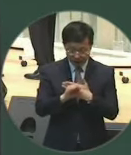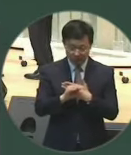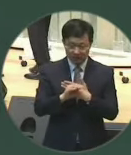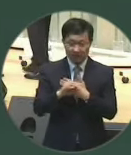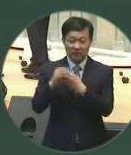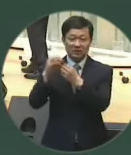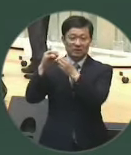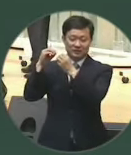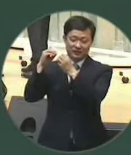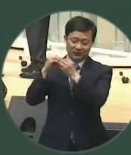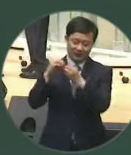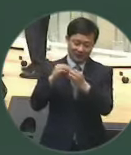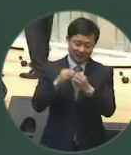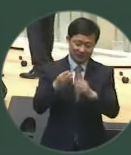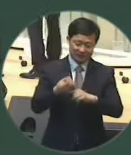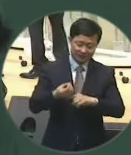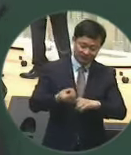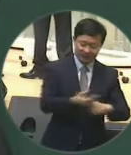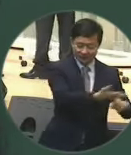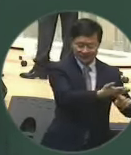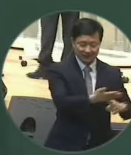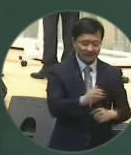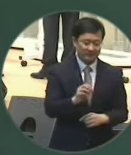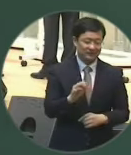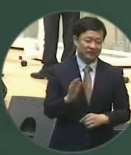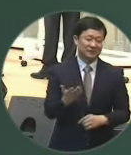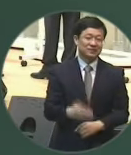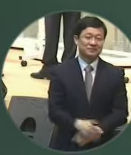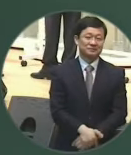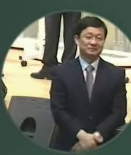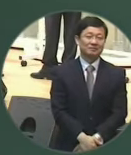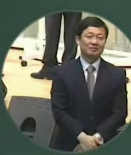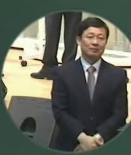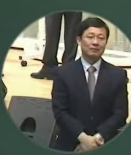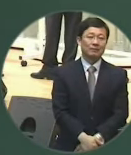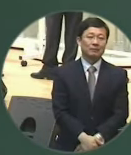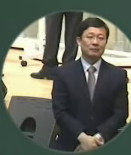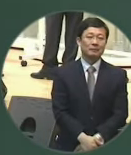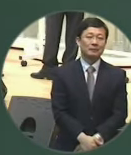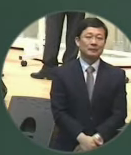you have held onto the correct confession of faith, you have to relay that.